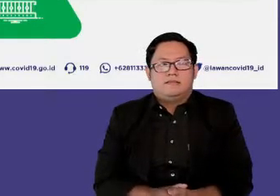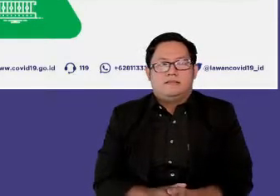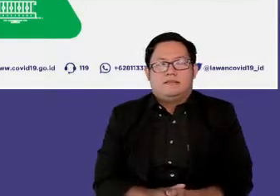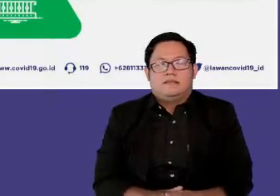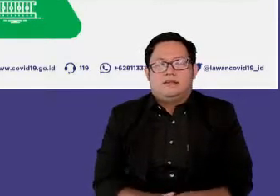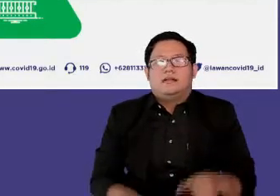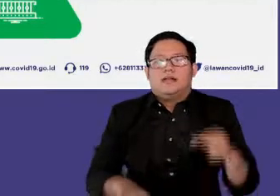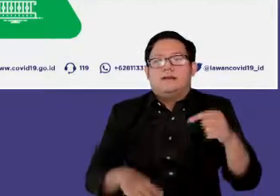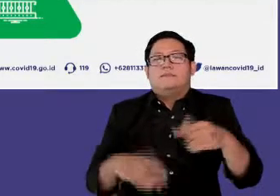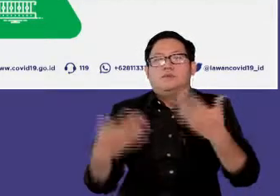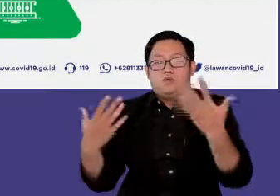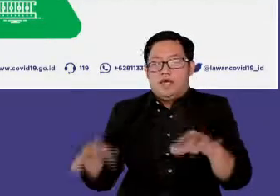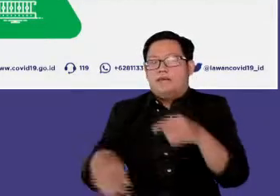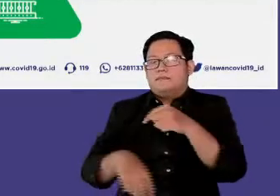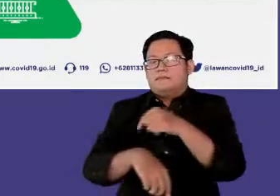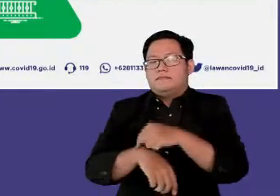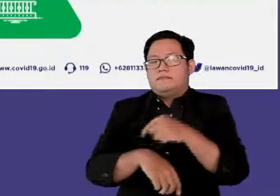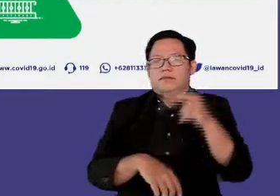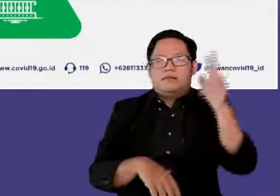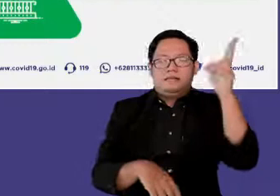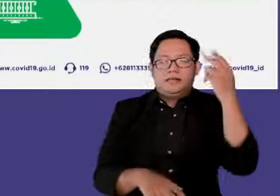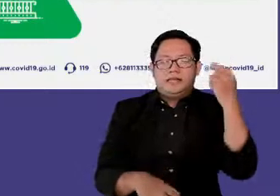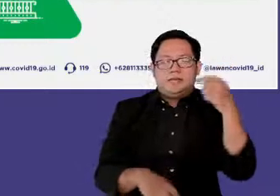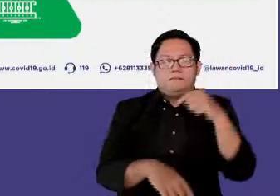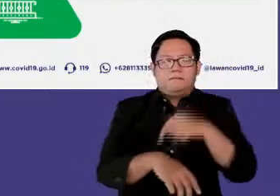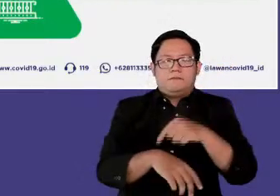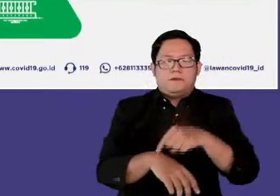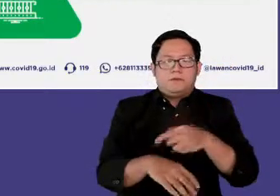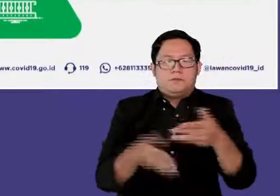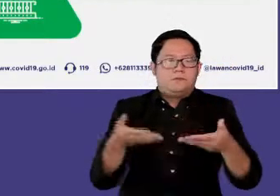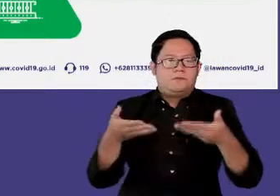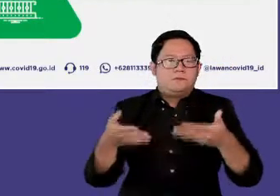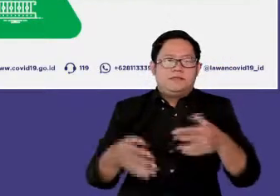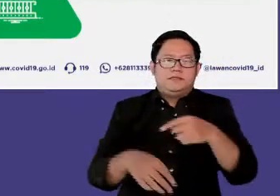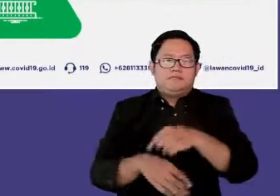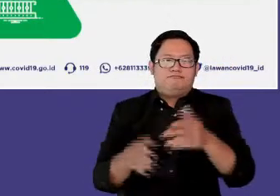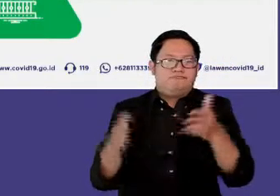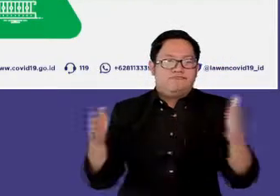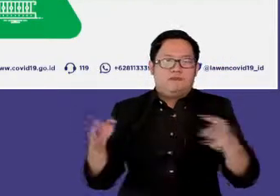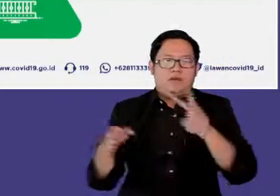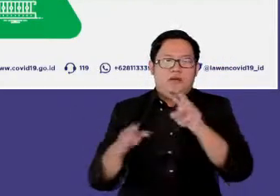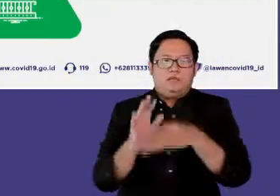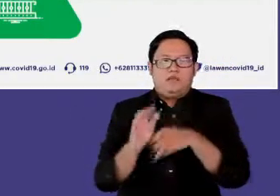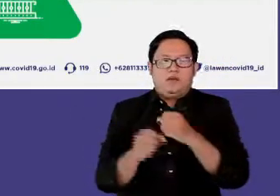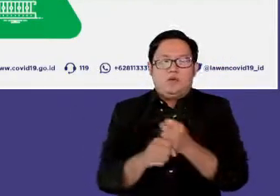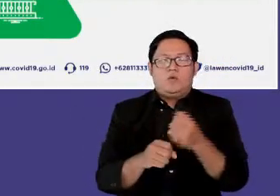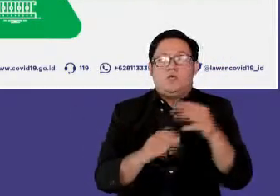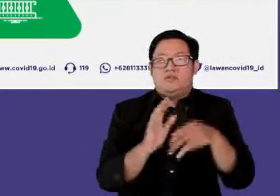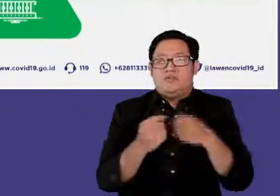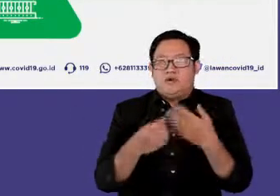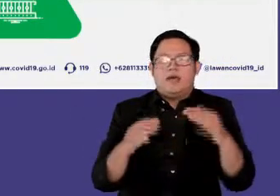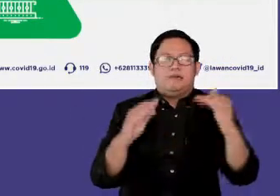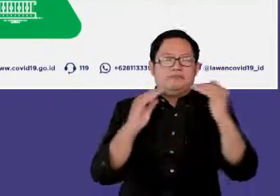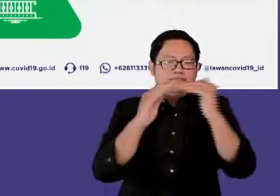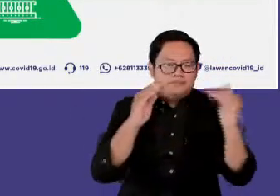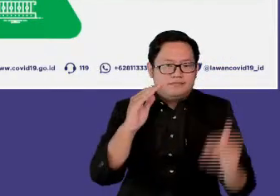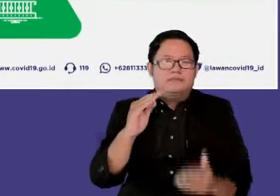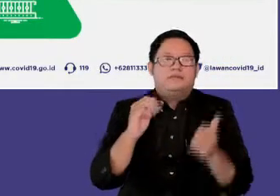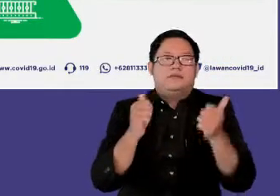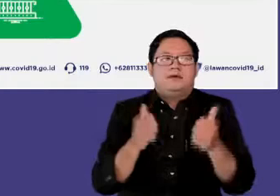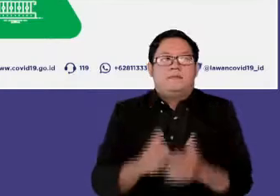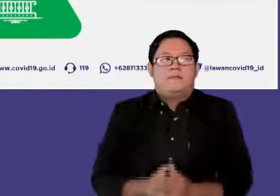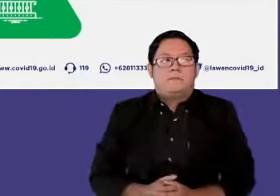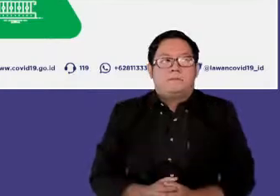this target. If it is not reached within the allotted time, then both will be designated as an area with